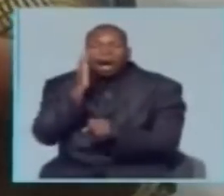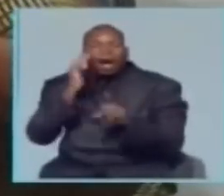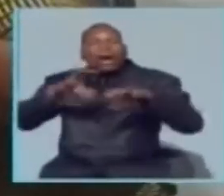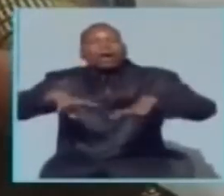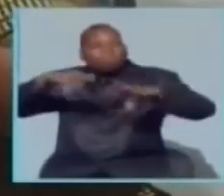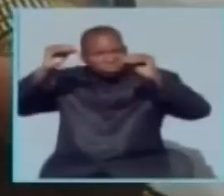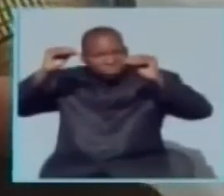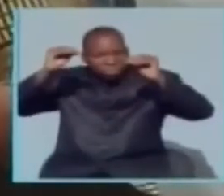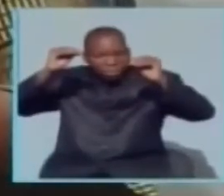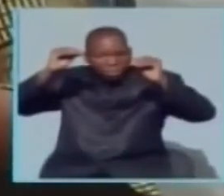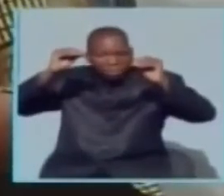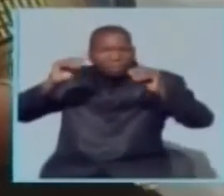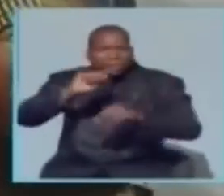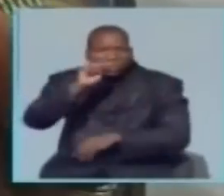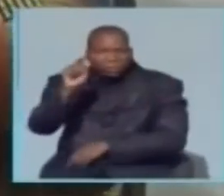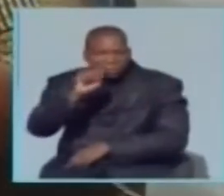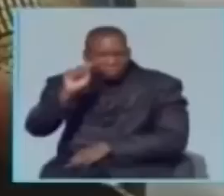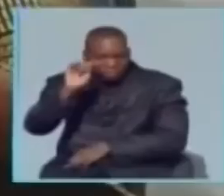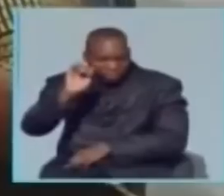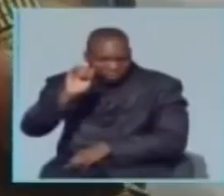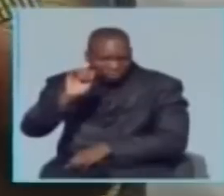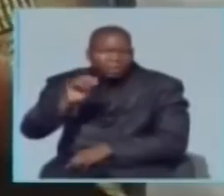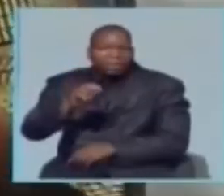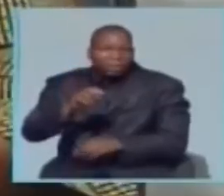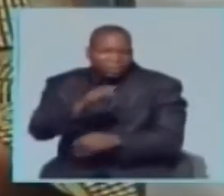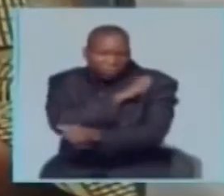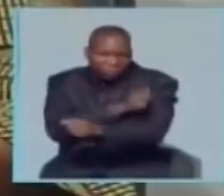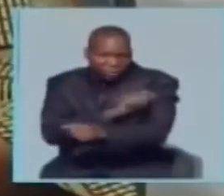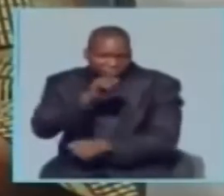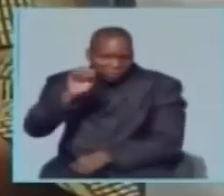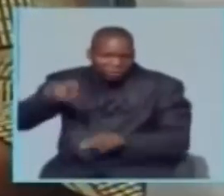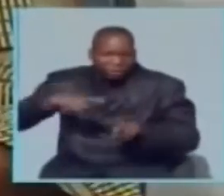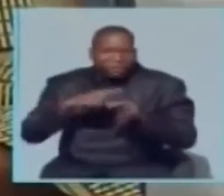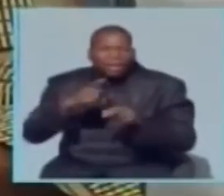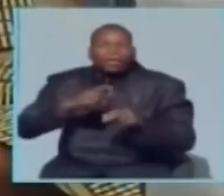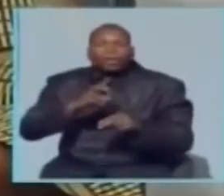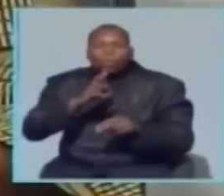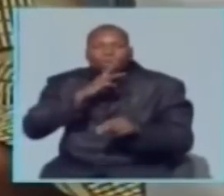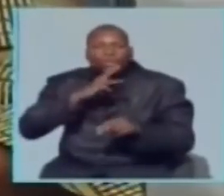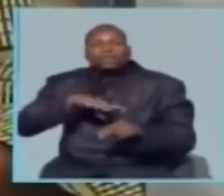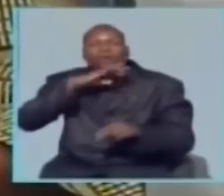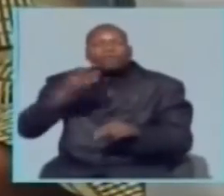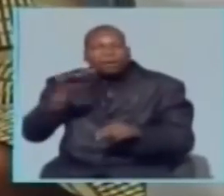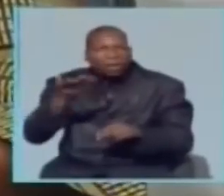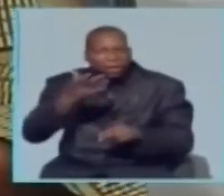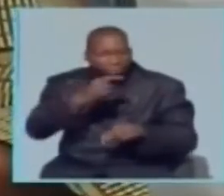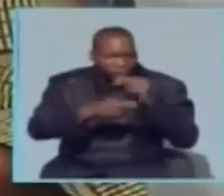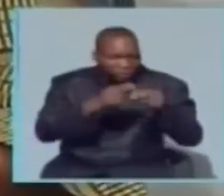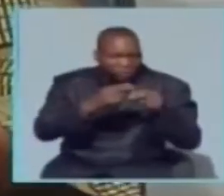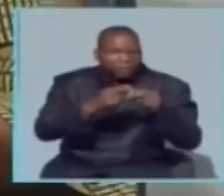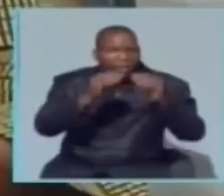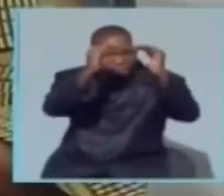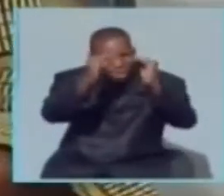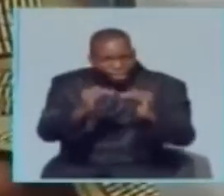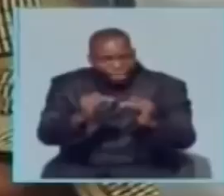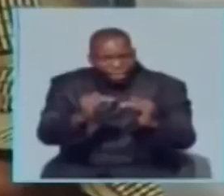when the Zambezi River Authority said there's not enough water, they cut back the production, the generation, and that means